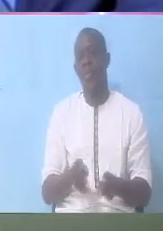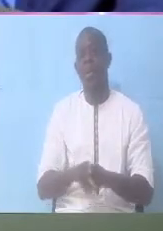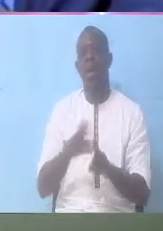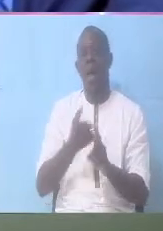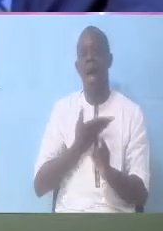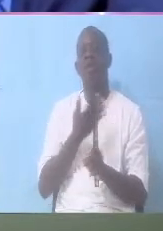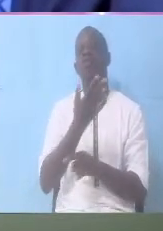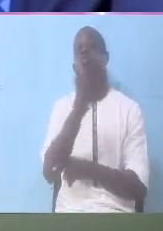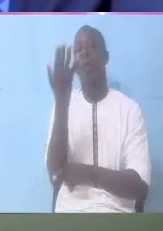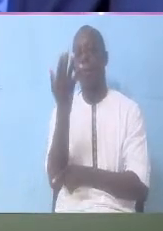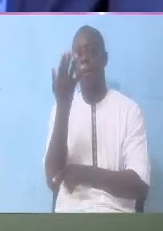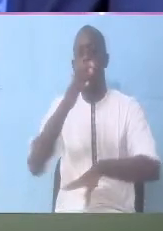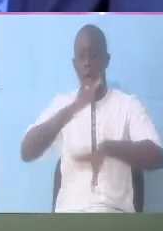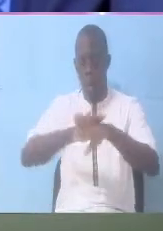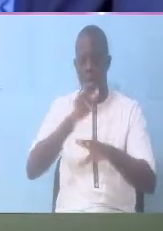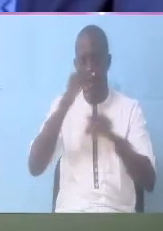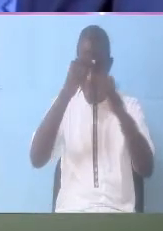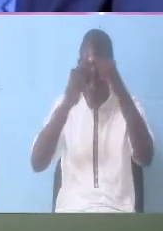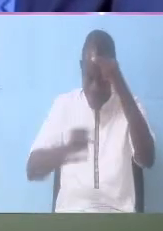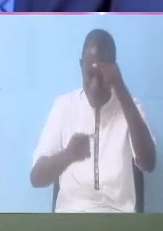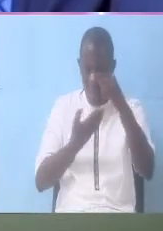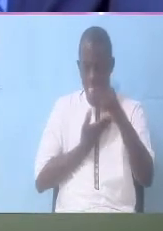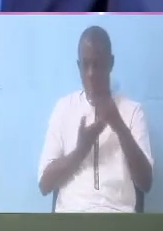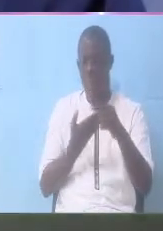there were some in the list